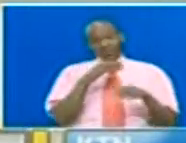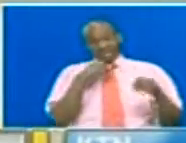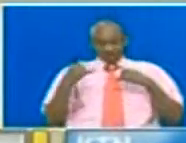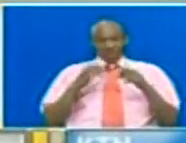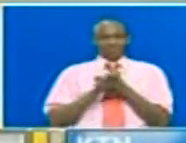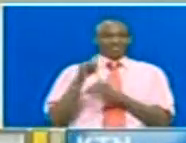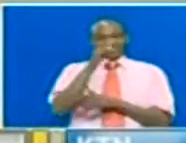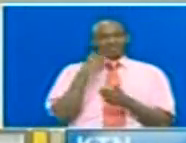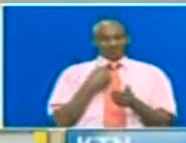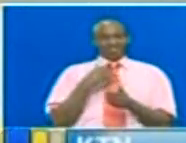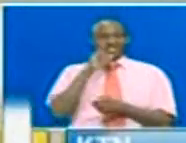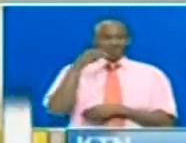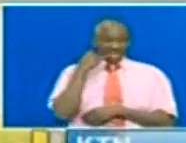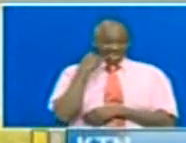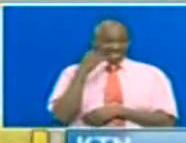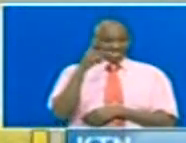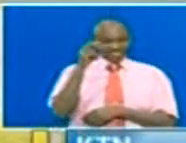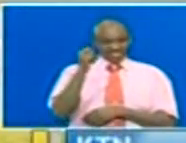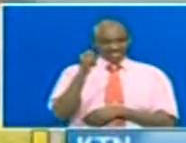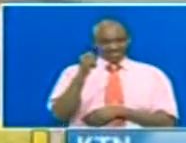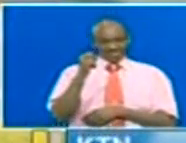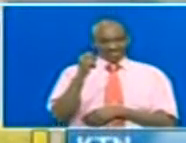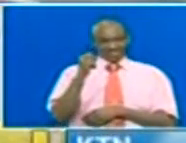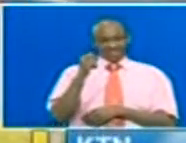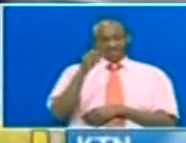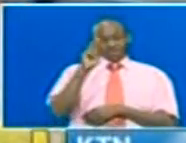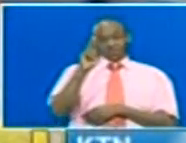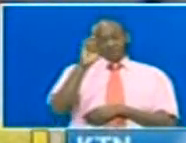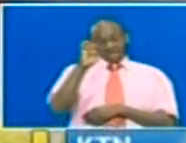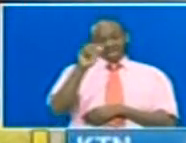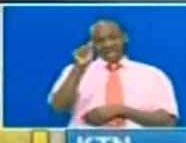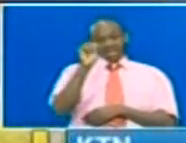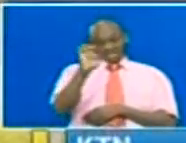Joe Ageo, KTN, Abu Dhabi in the United Arab Emirates.